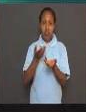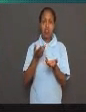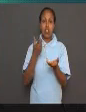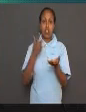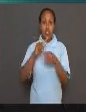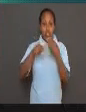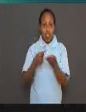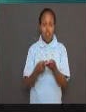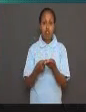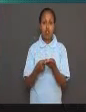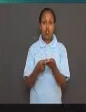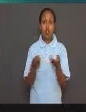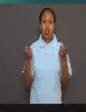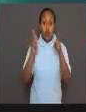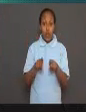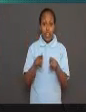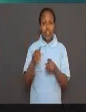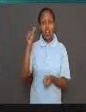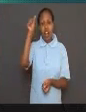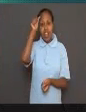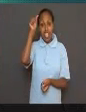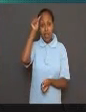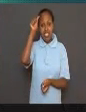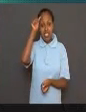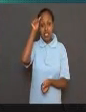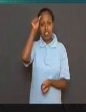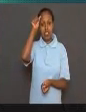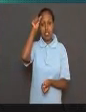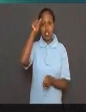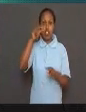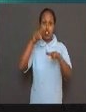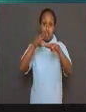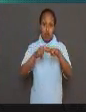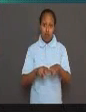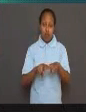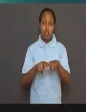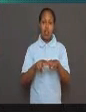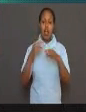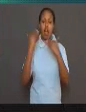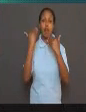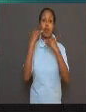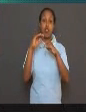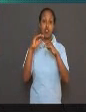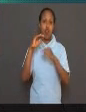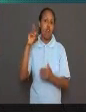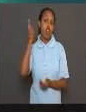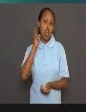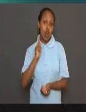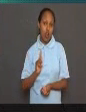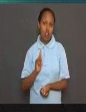Therefore, when Archimedes put an amount of